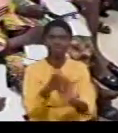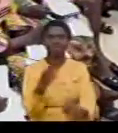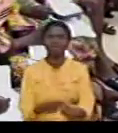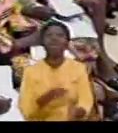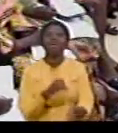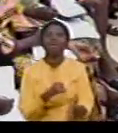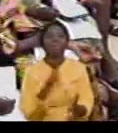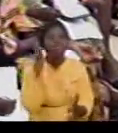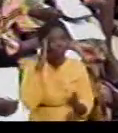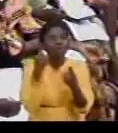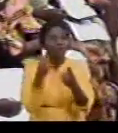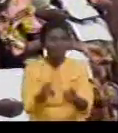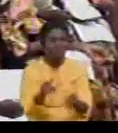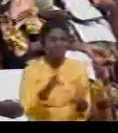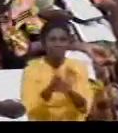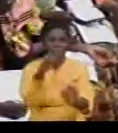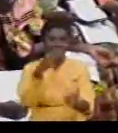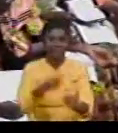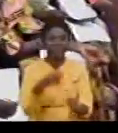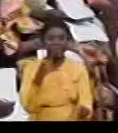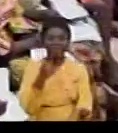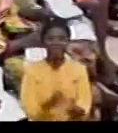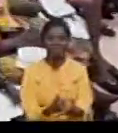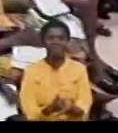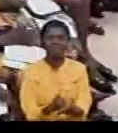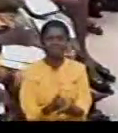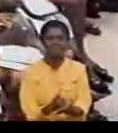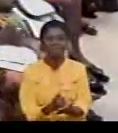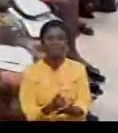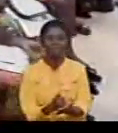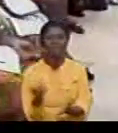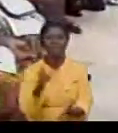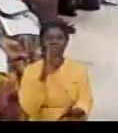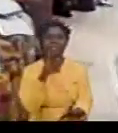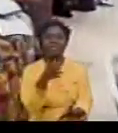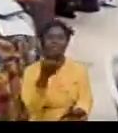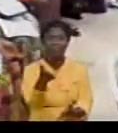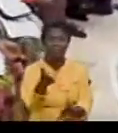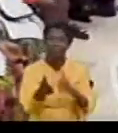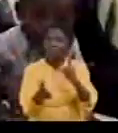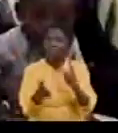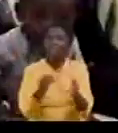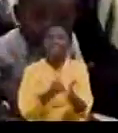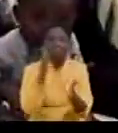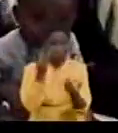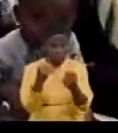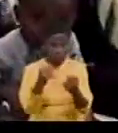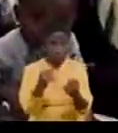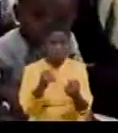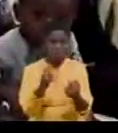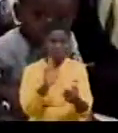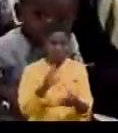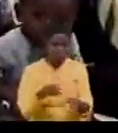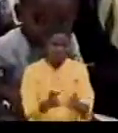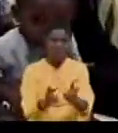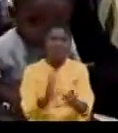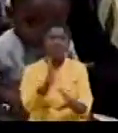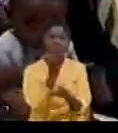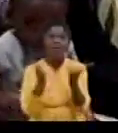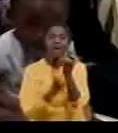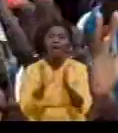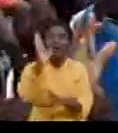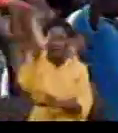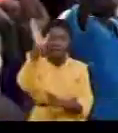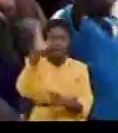will happen tonight. Where are you? It's coming your way. I said, where are you? It's of that time.